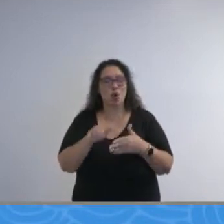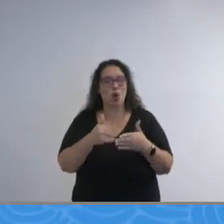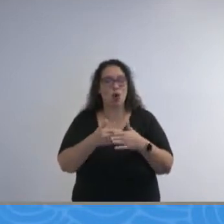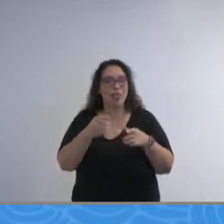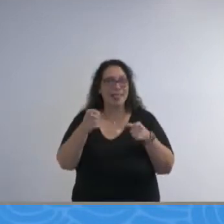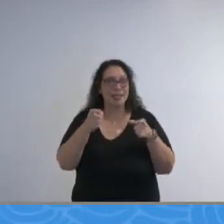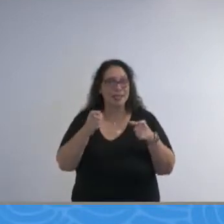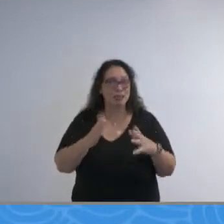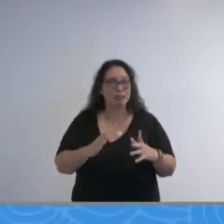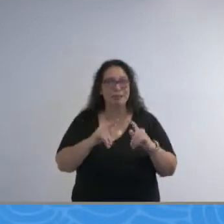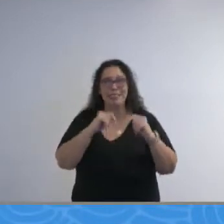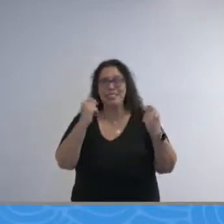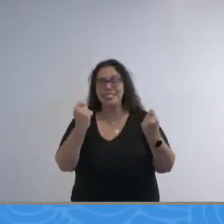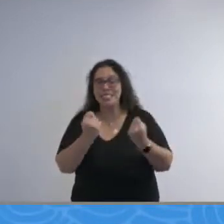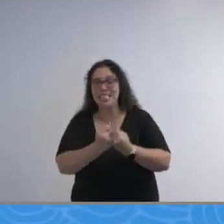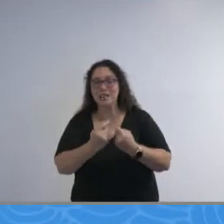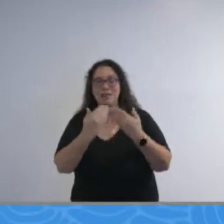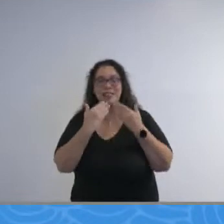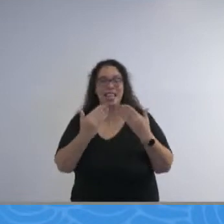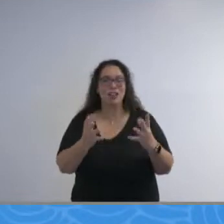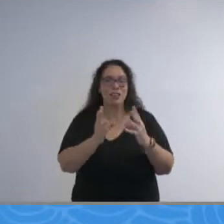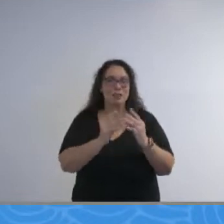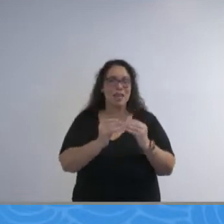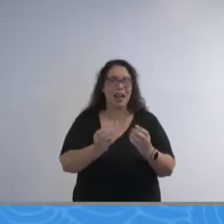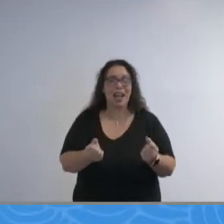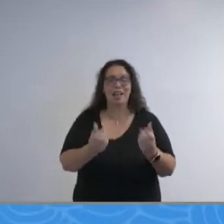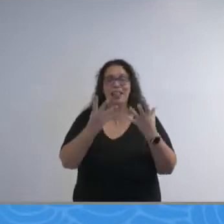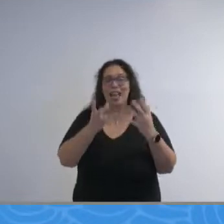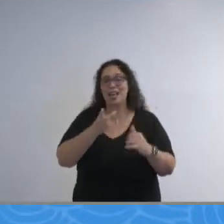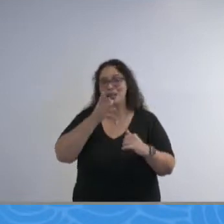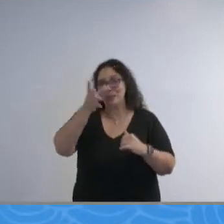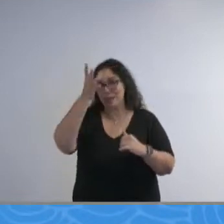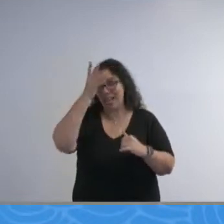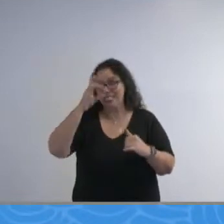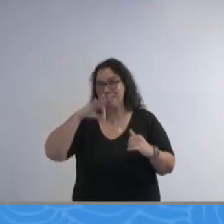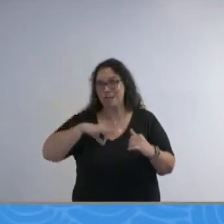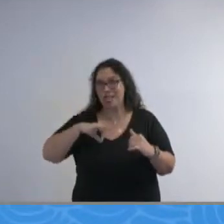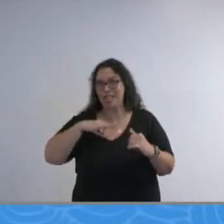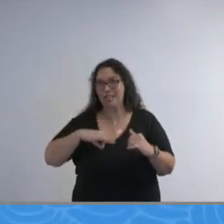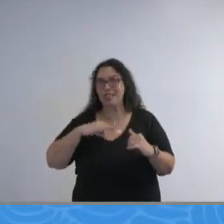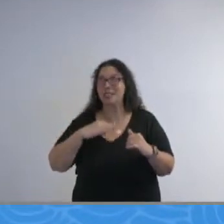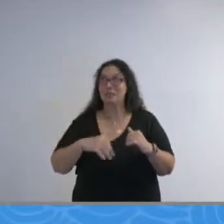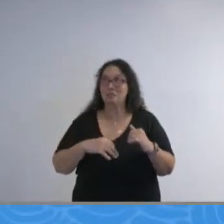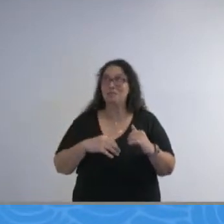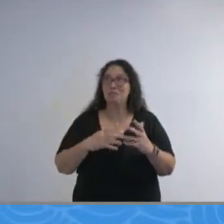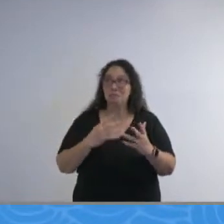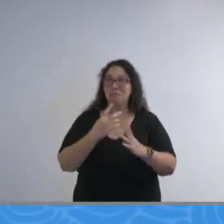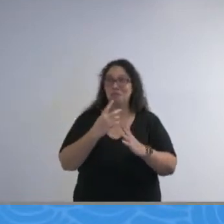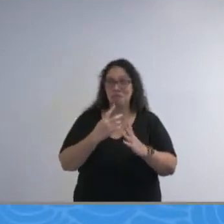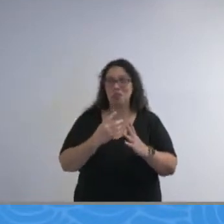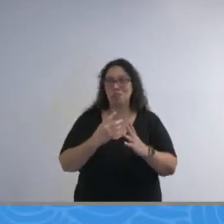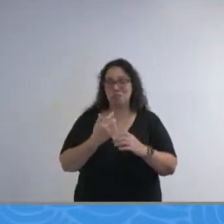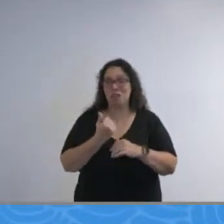administrative team, thank you for those meetings. A lot of parents are benefiting from that hour in private to